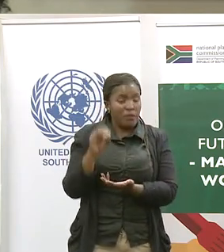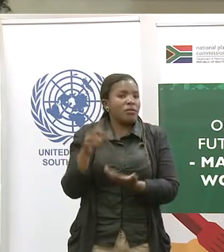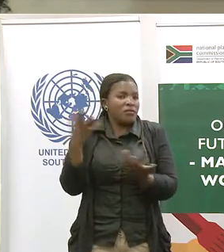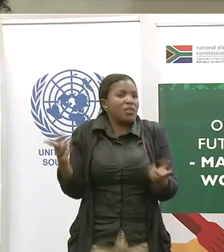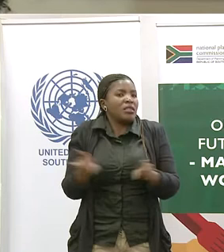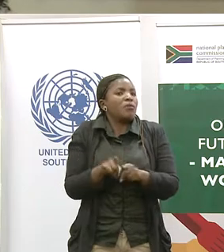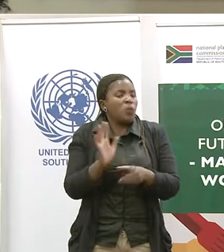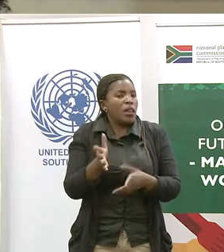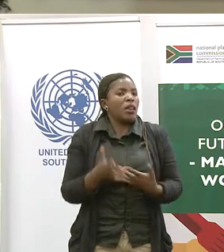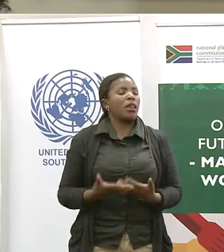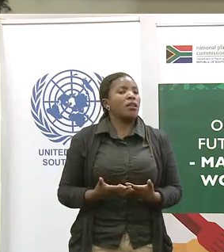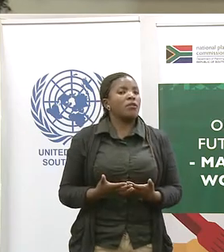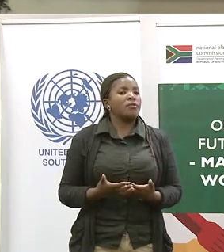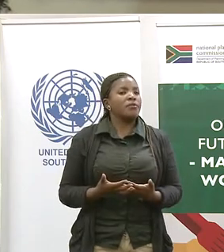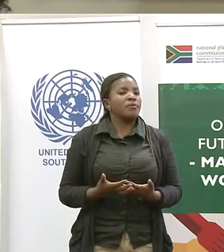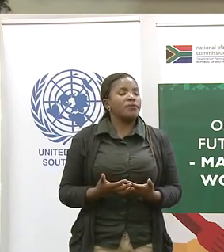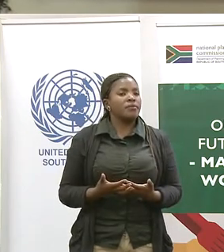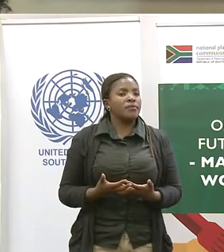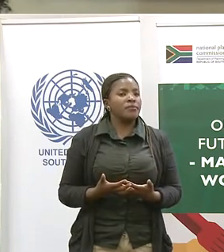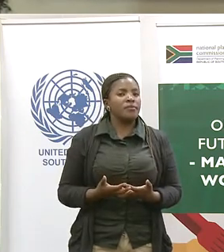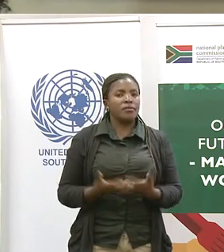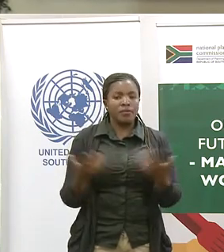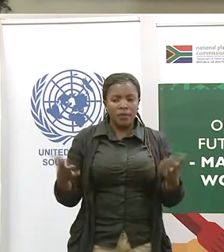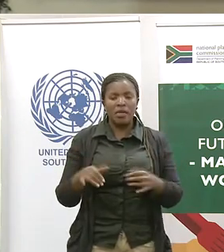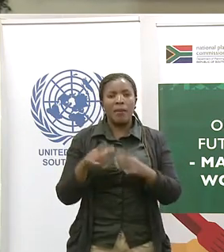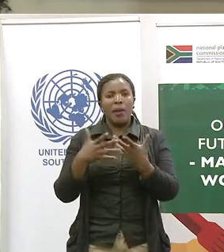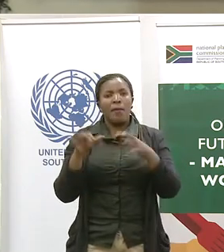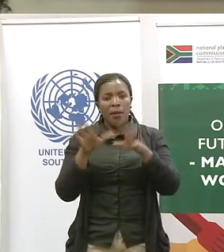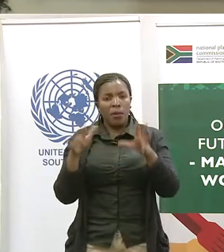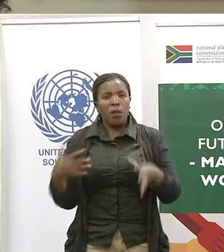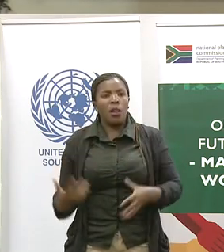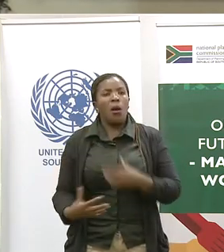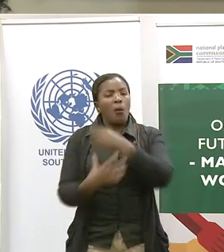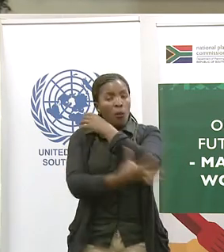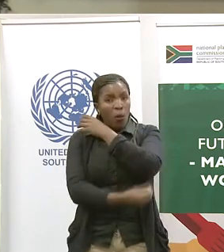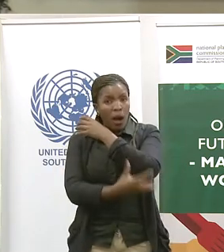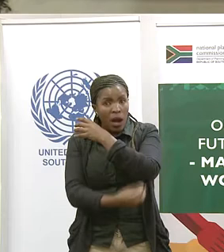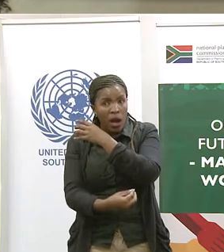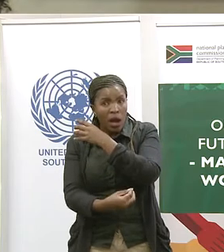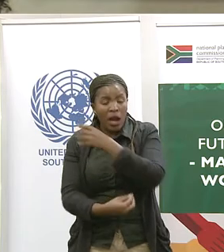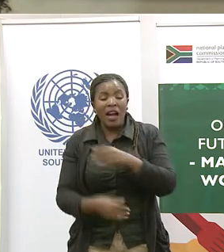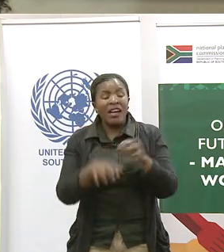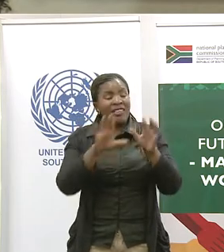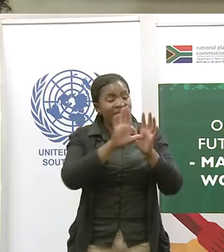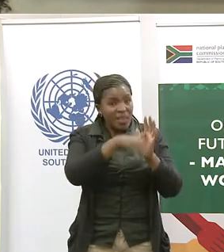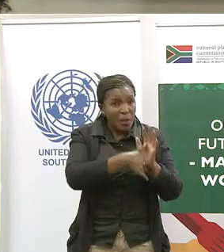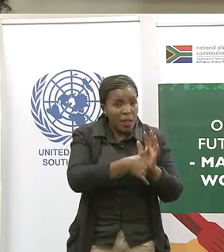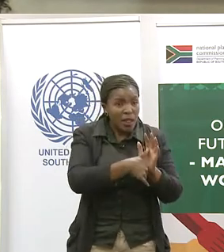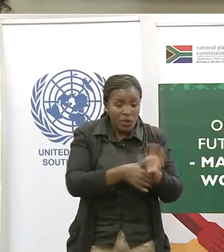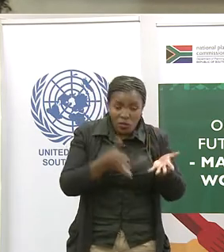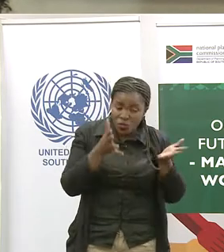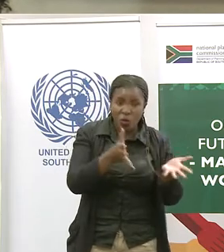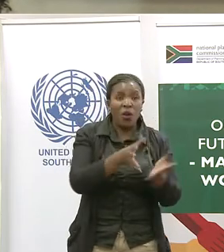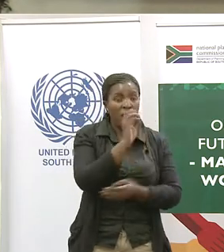are tied up with poor, starving people with disability, but also